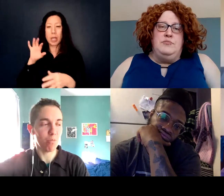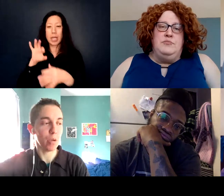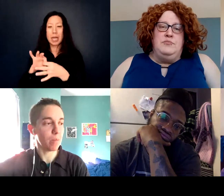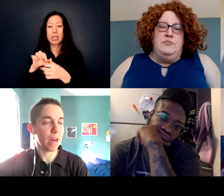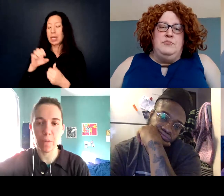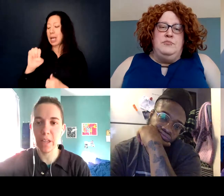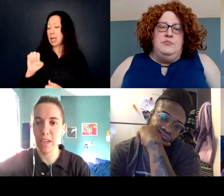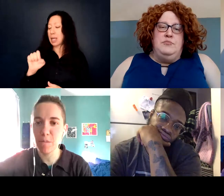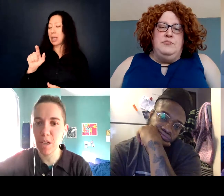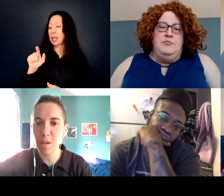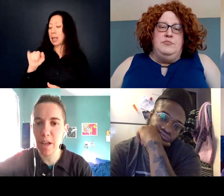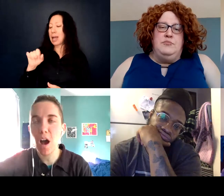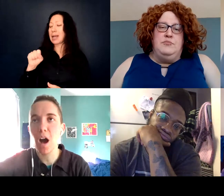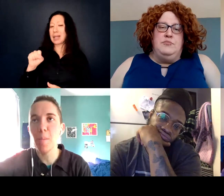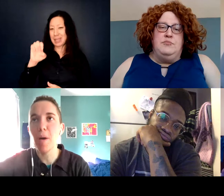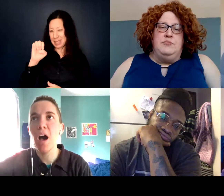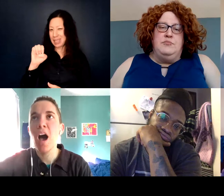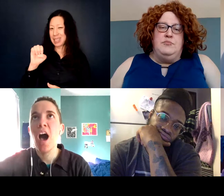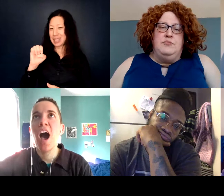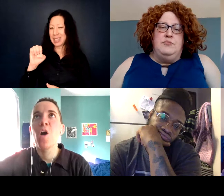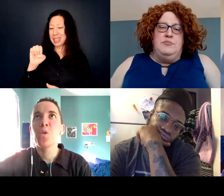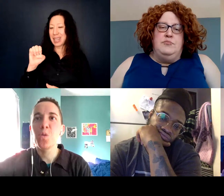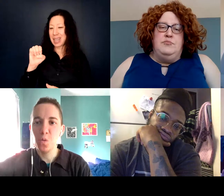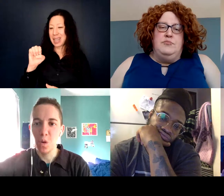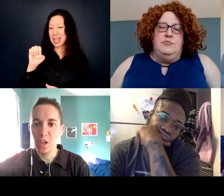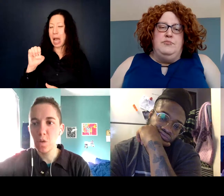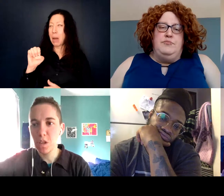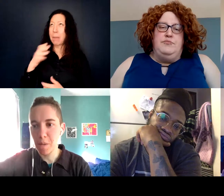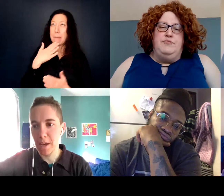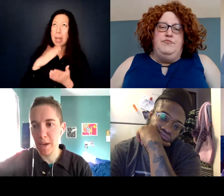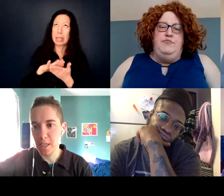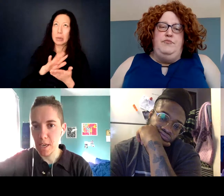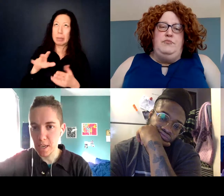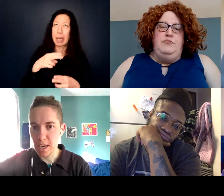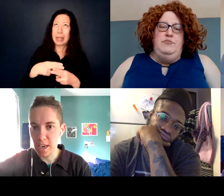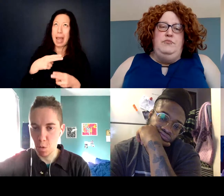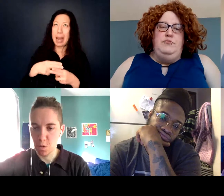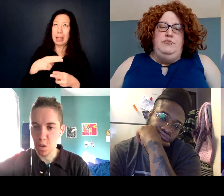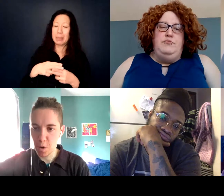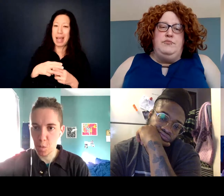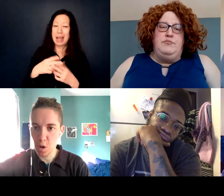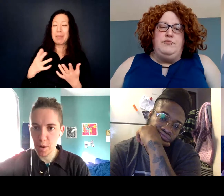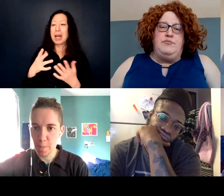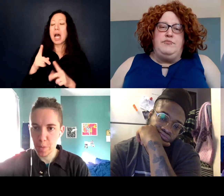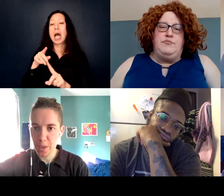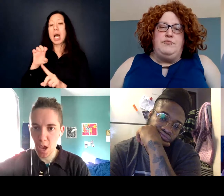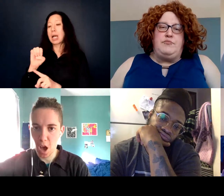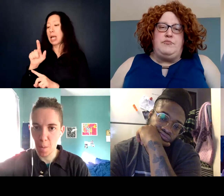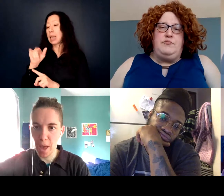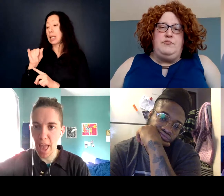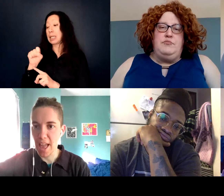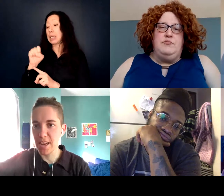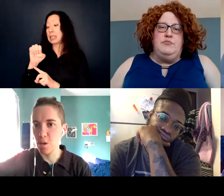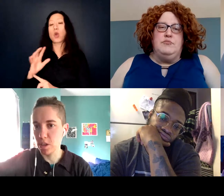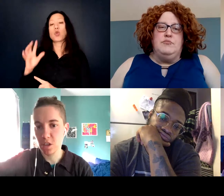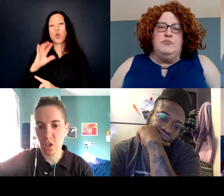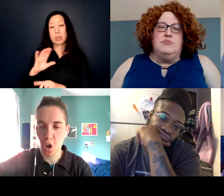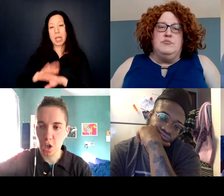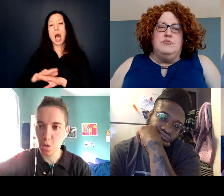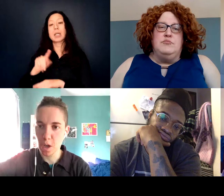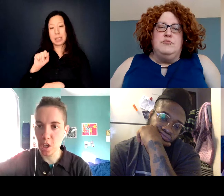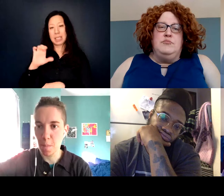E-L-I-S-E. I'm really bad at spelling names out loud, who used to be on the TEC and works for the park board,